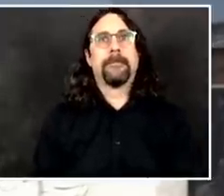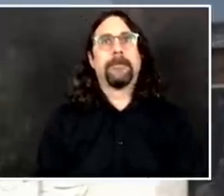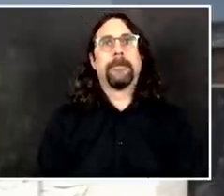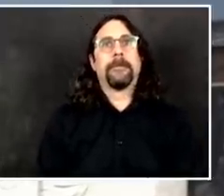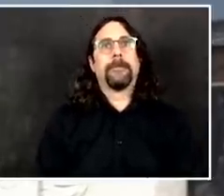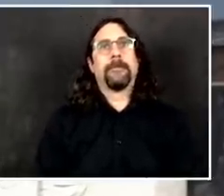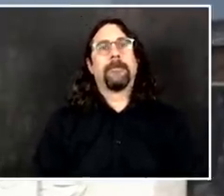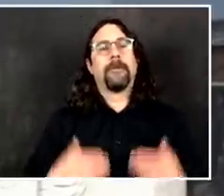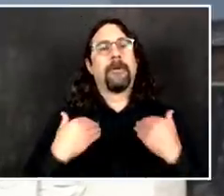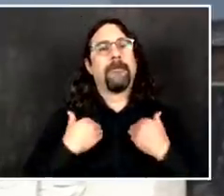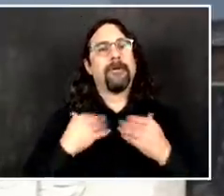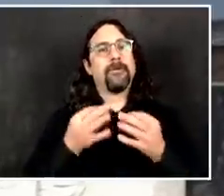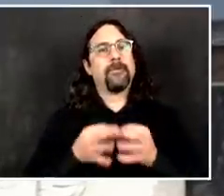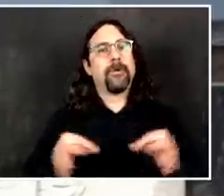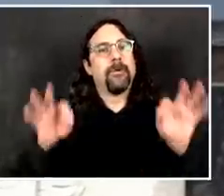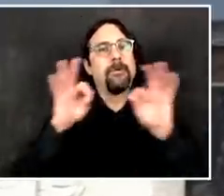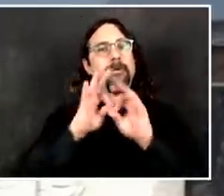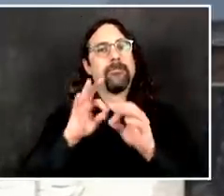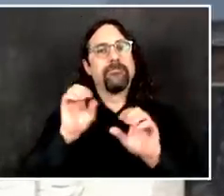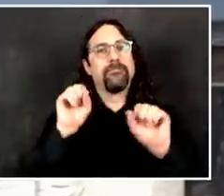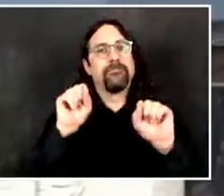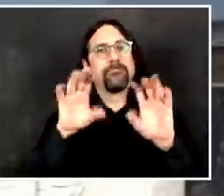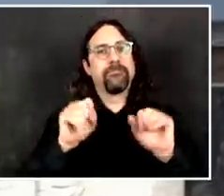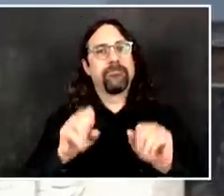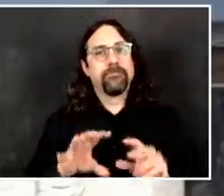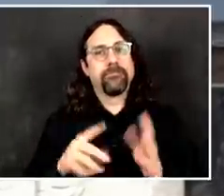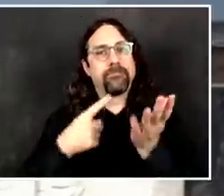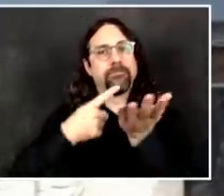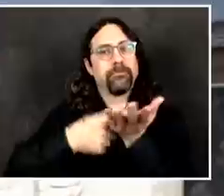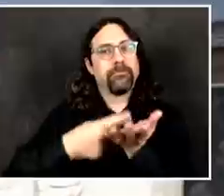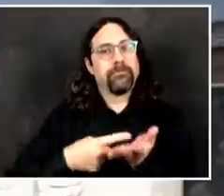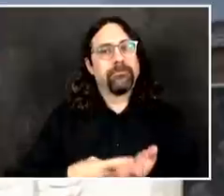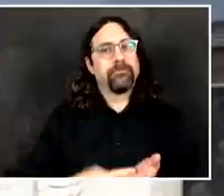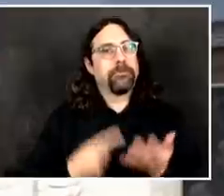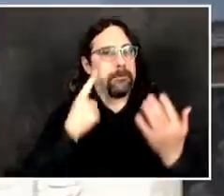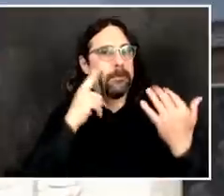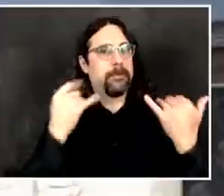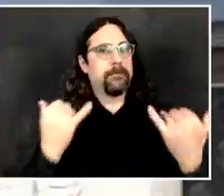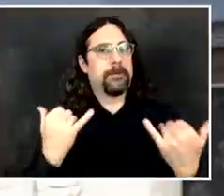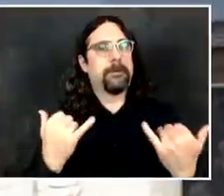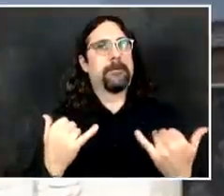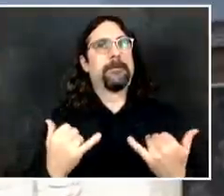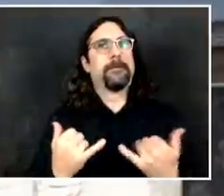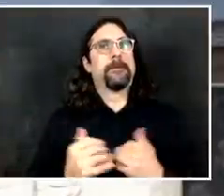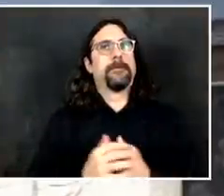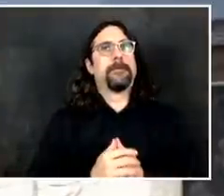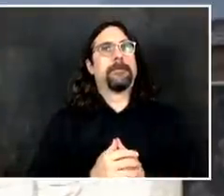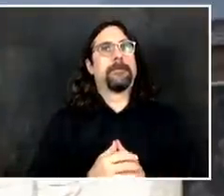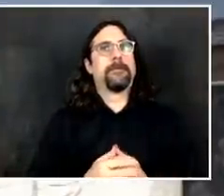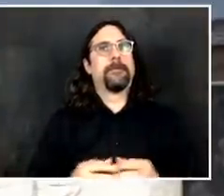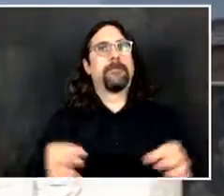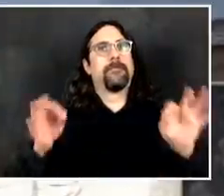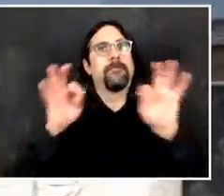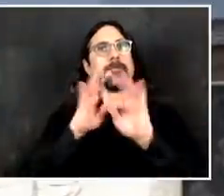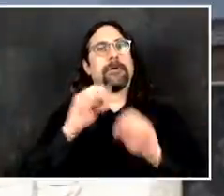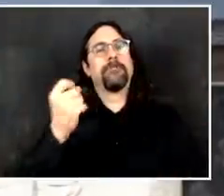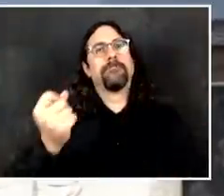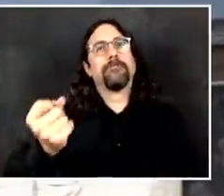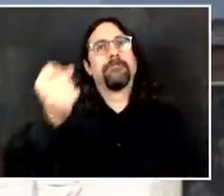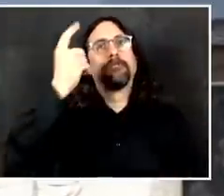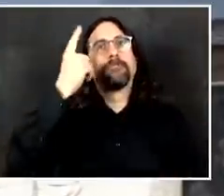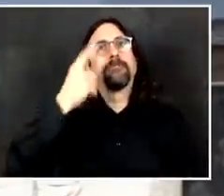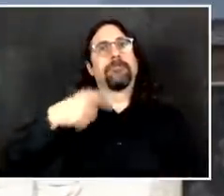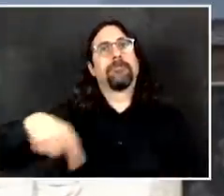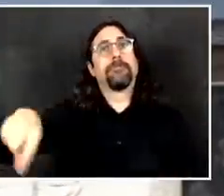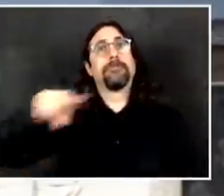is understanding New York City, understanding who we are, understanding how we confront the